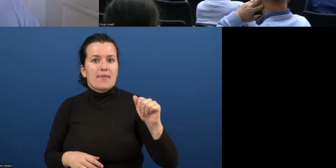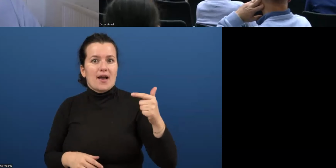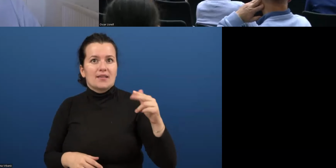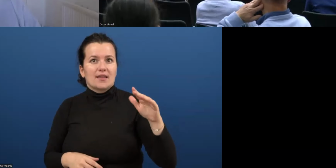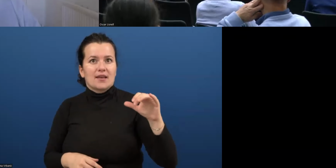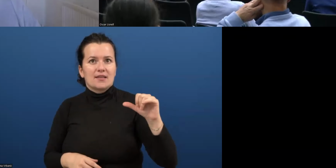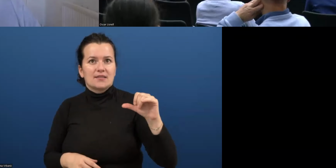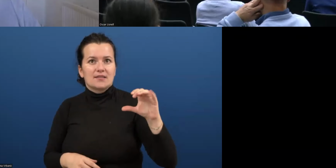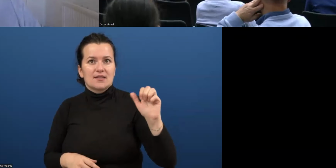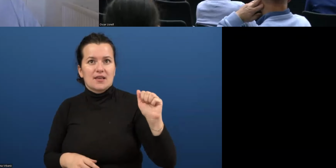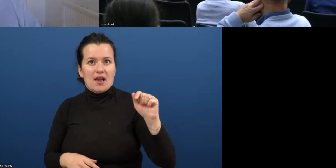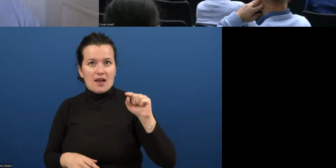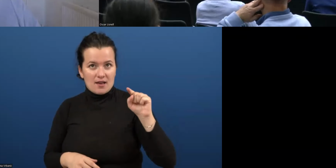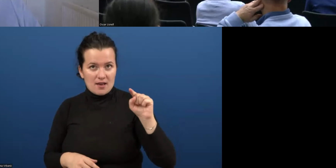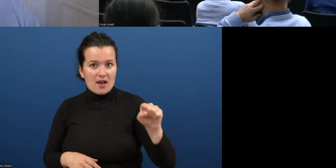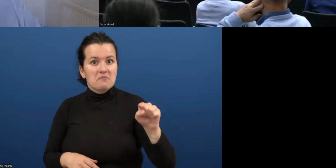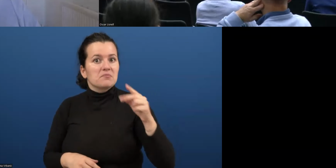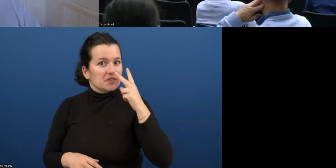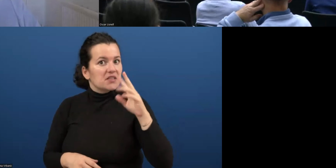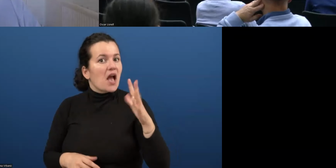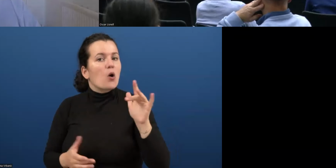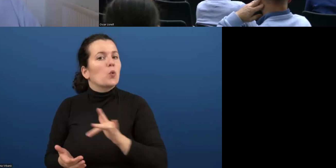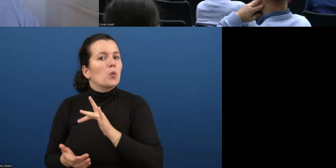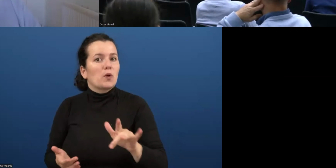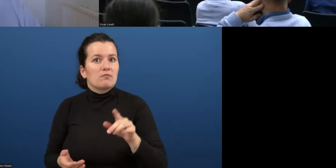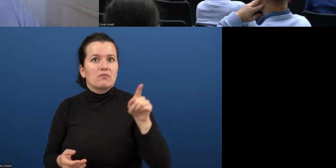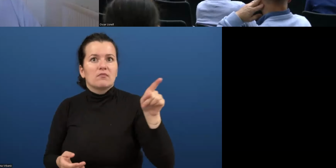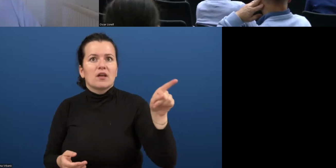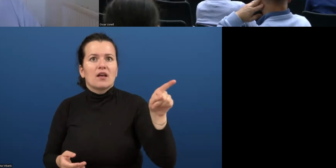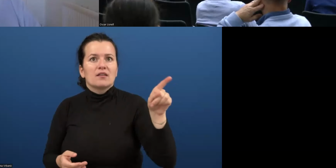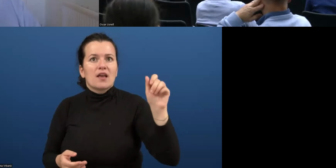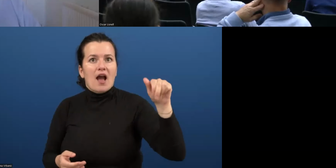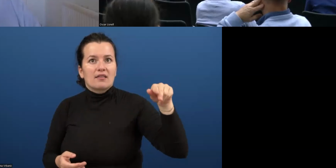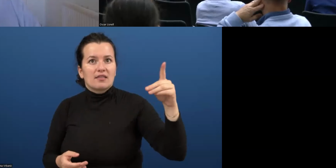name? Andrea. Andrea. All right, Patricia, here we go.